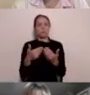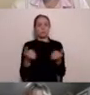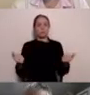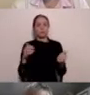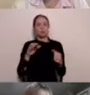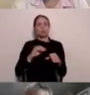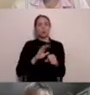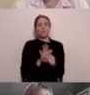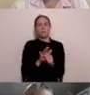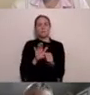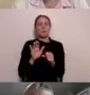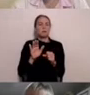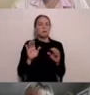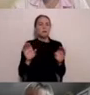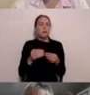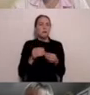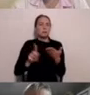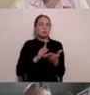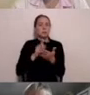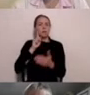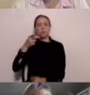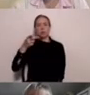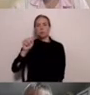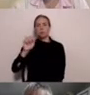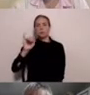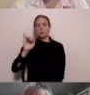for the Pacific Islands as well. Next slide, please.